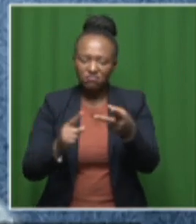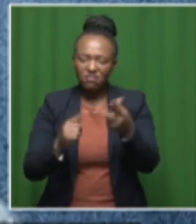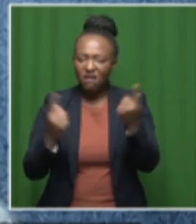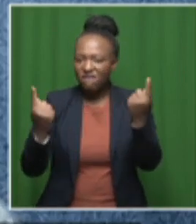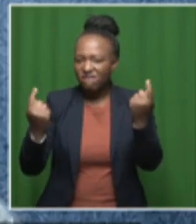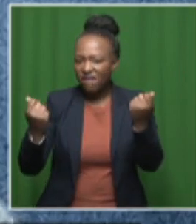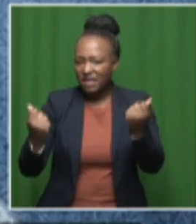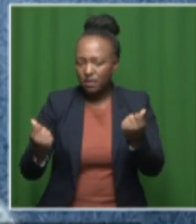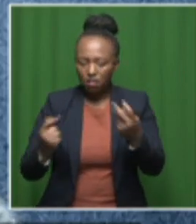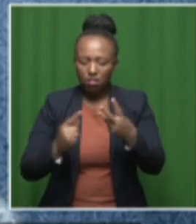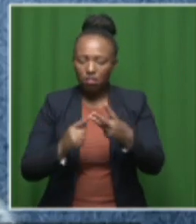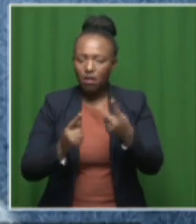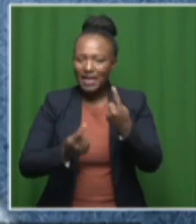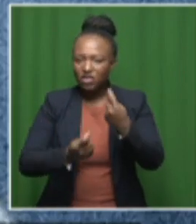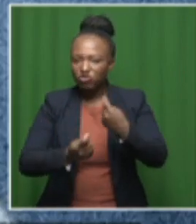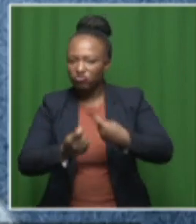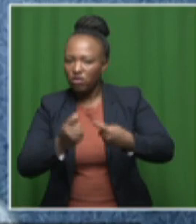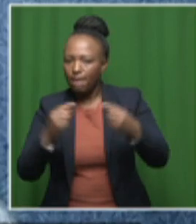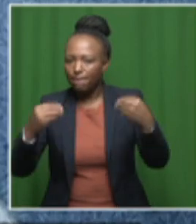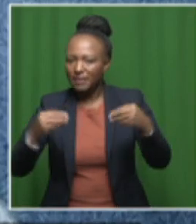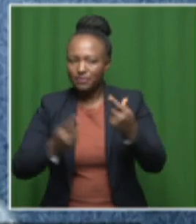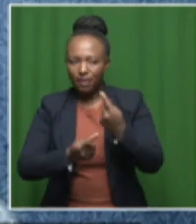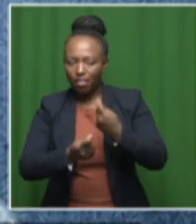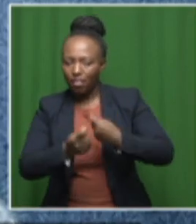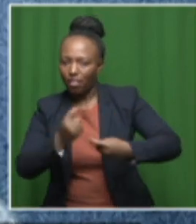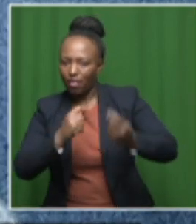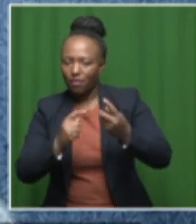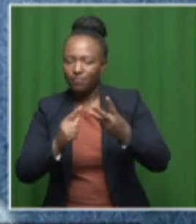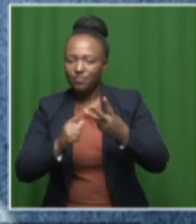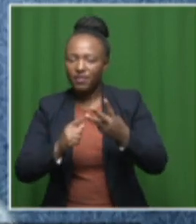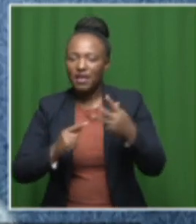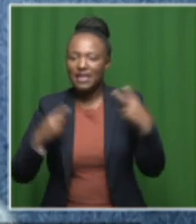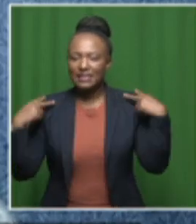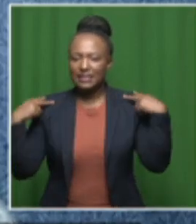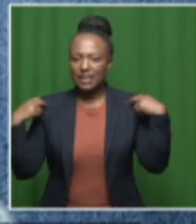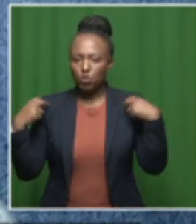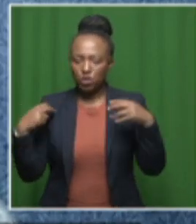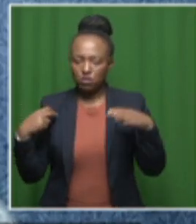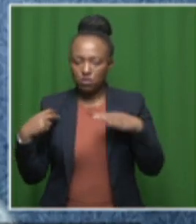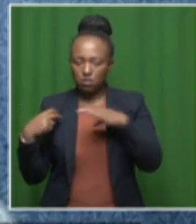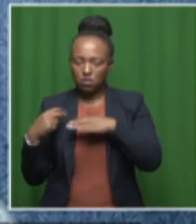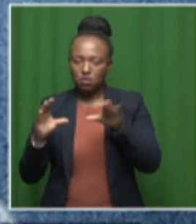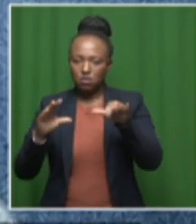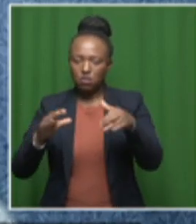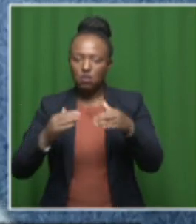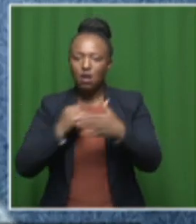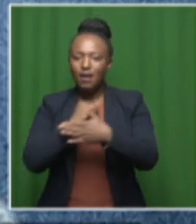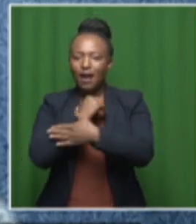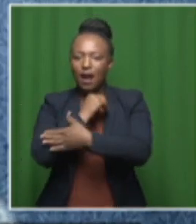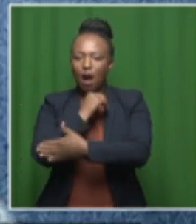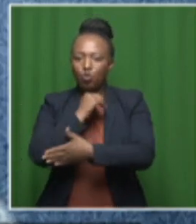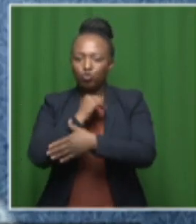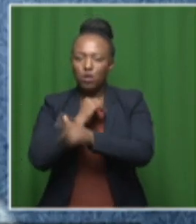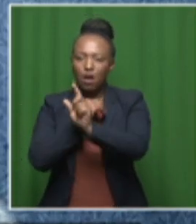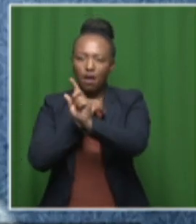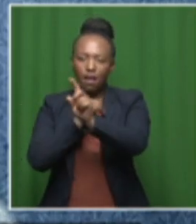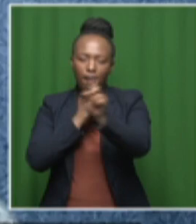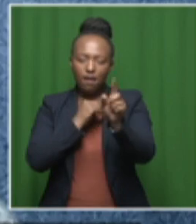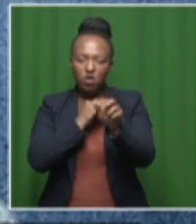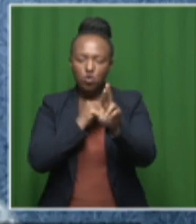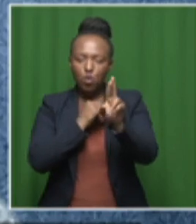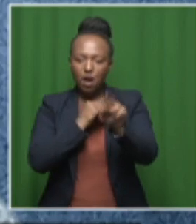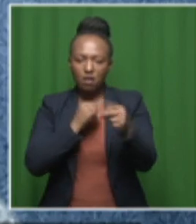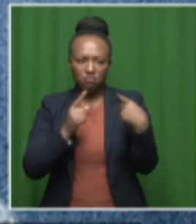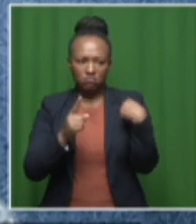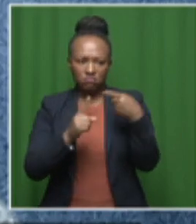trade architecture, including the Security Council. This is a matter that member states of the UN have been looking at for the last